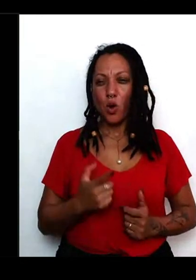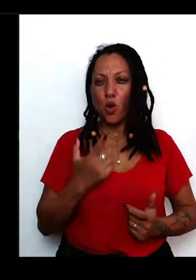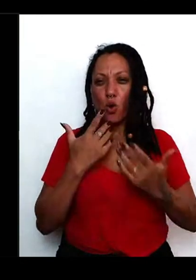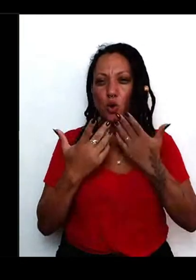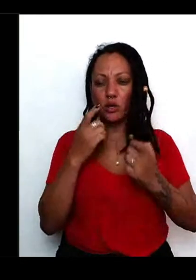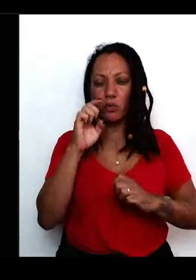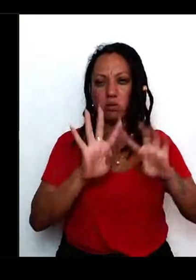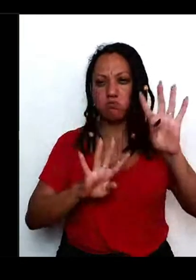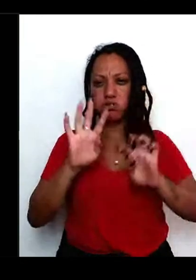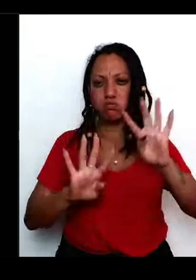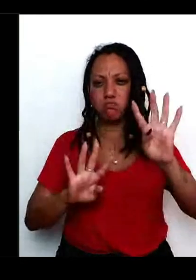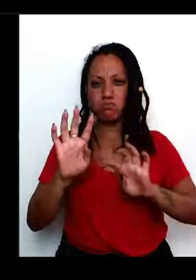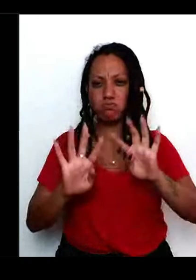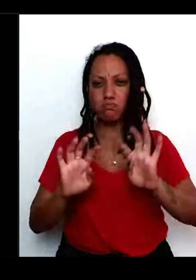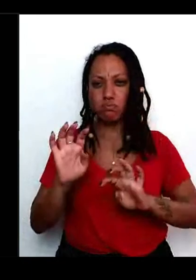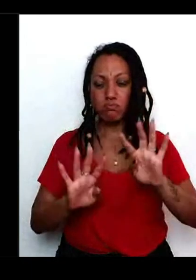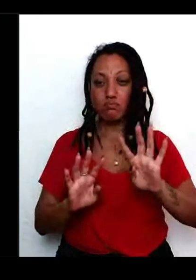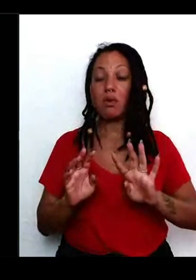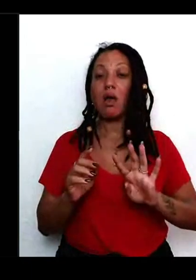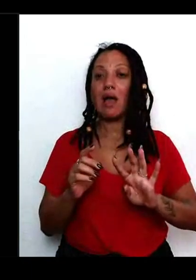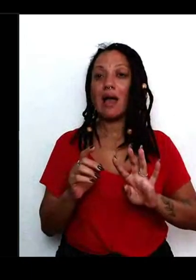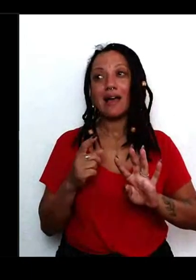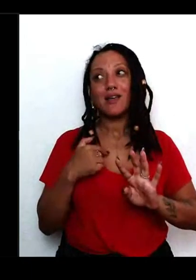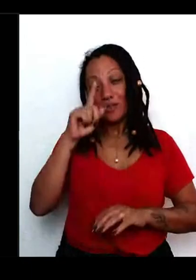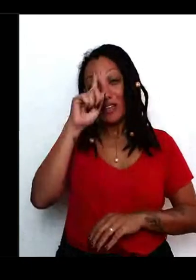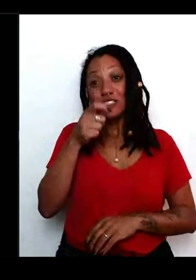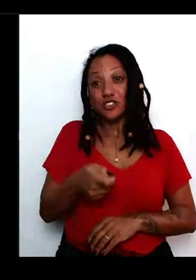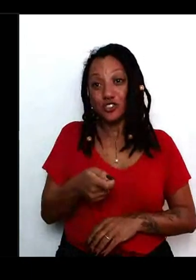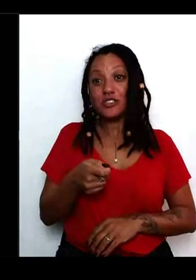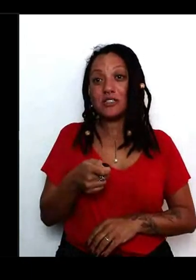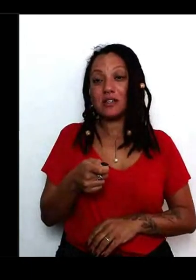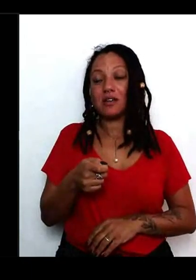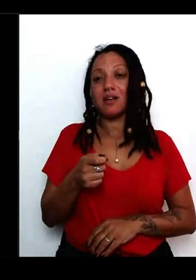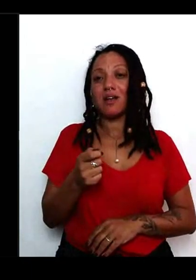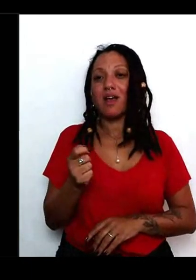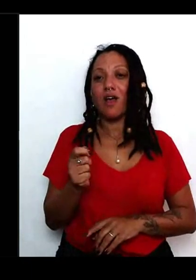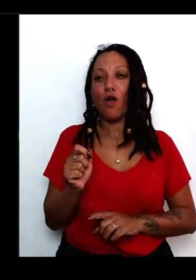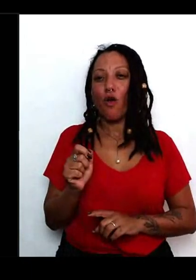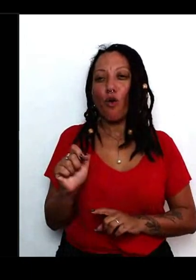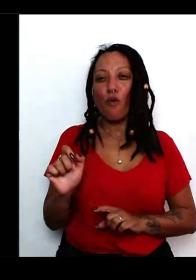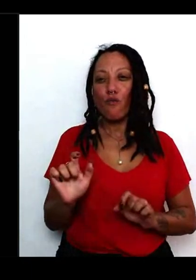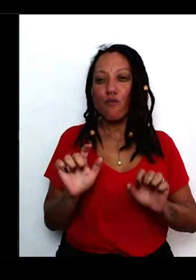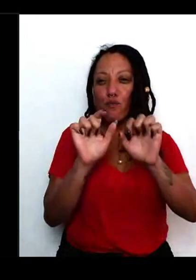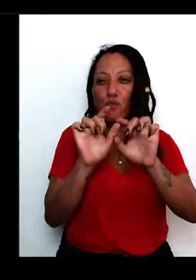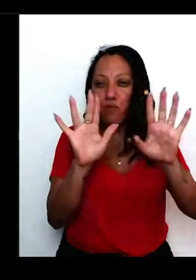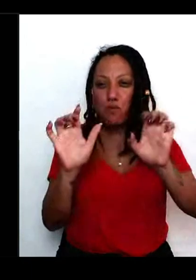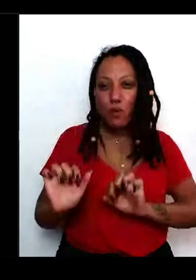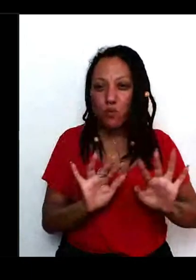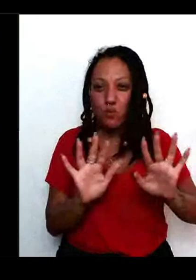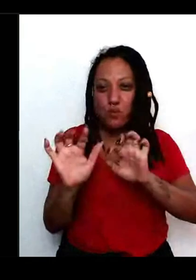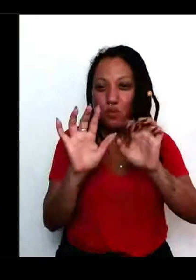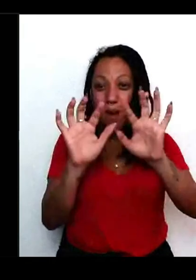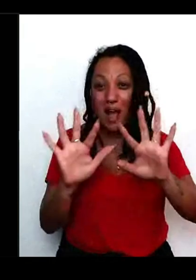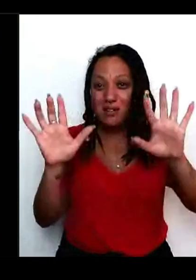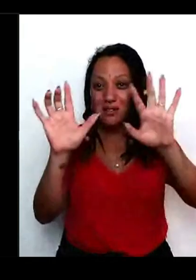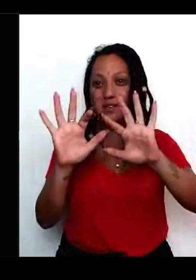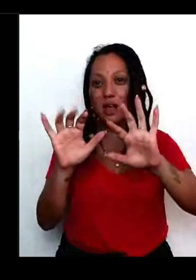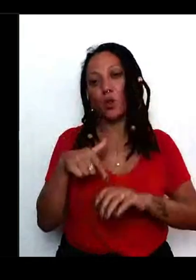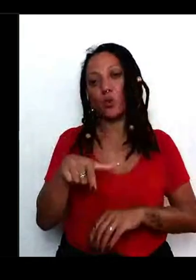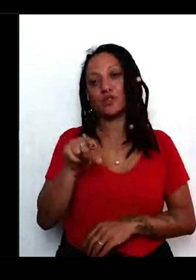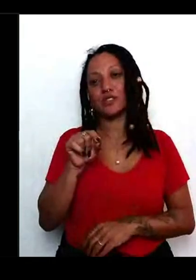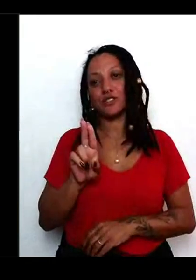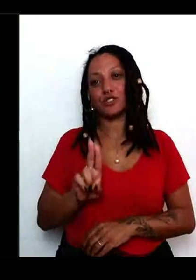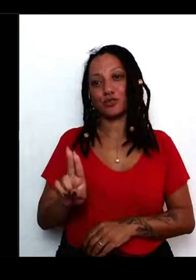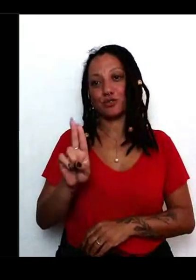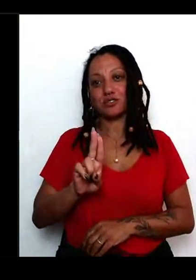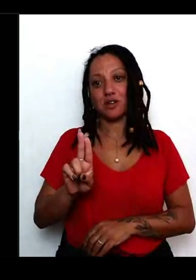it started being produced and happily by the time it was produced again it was non-toxic